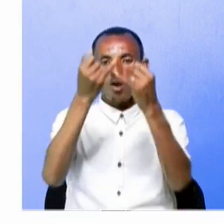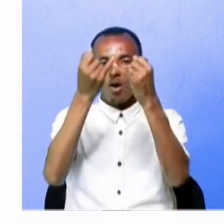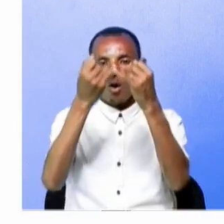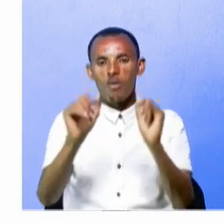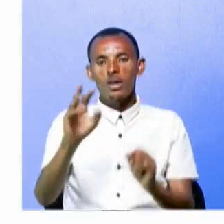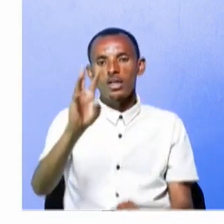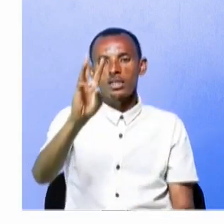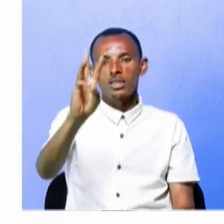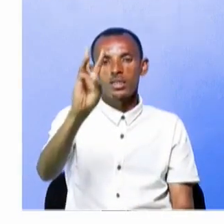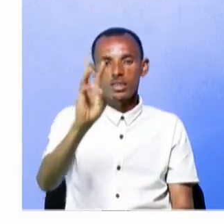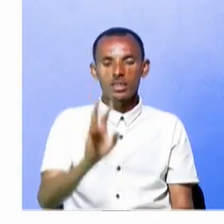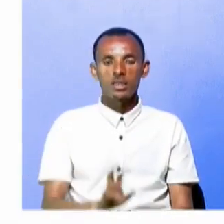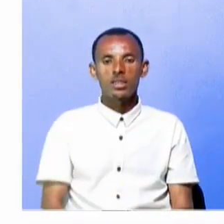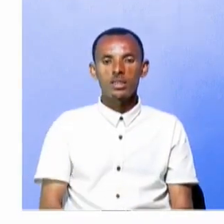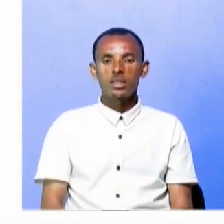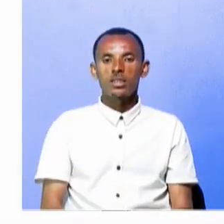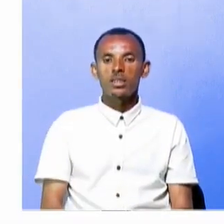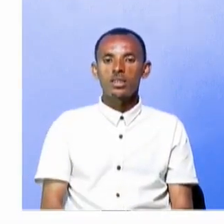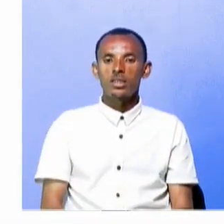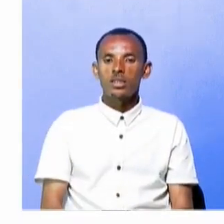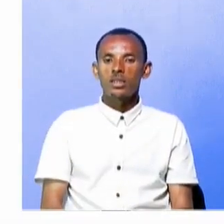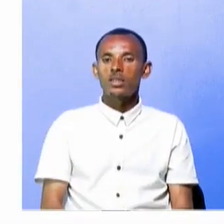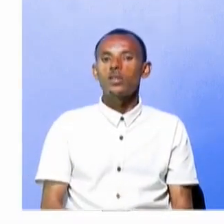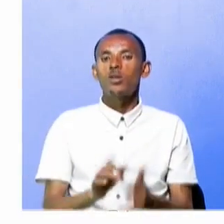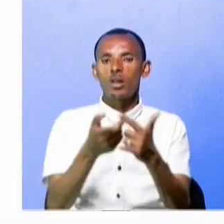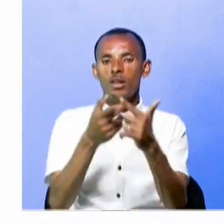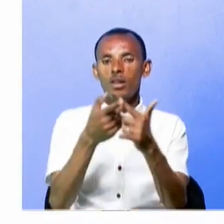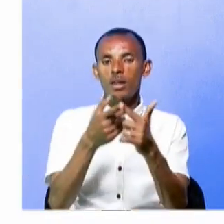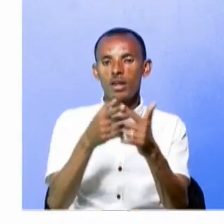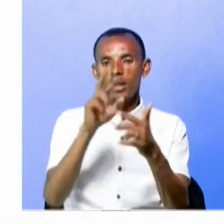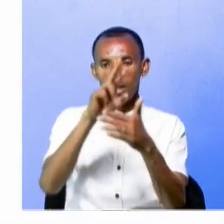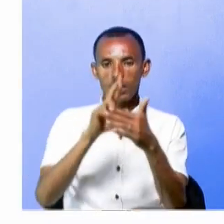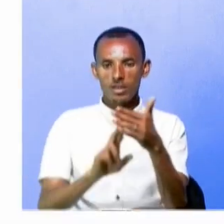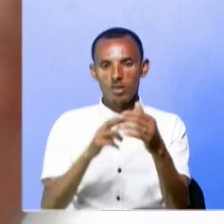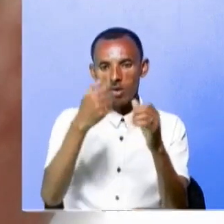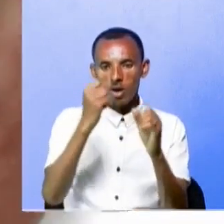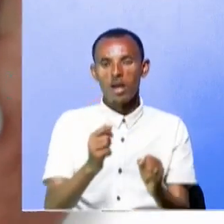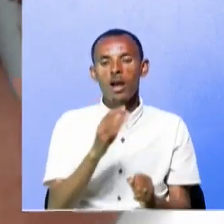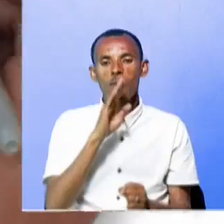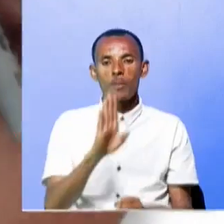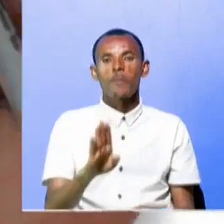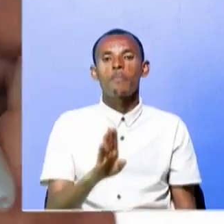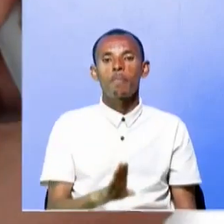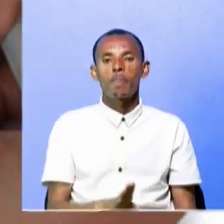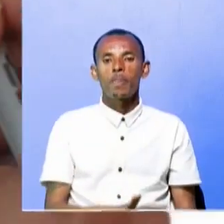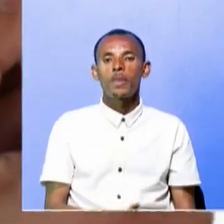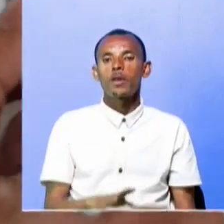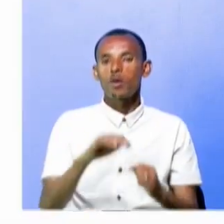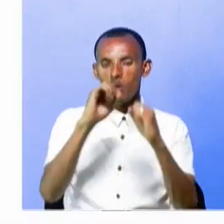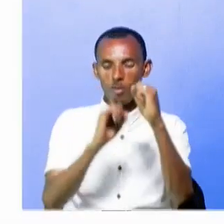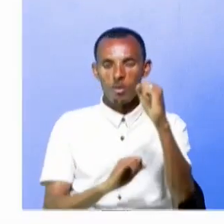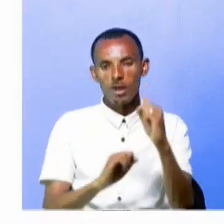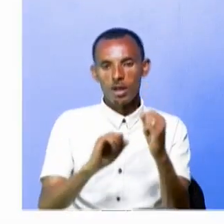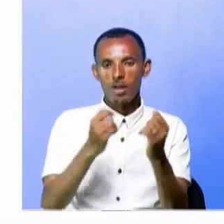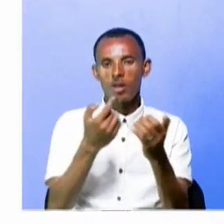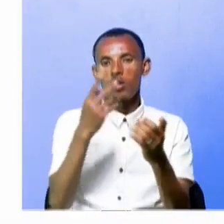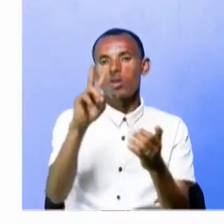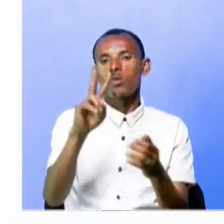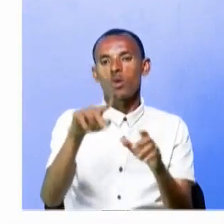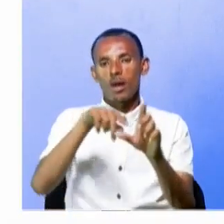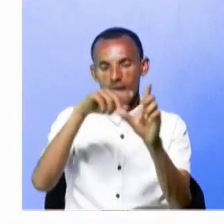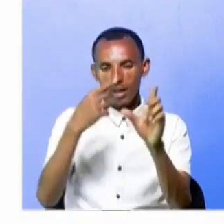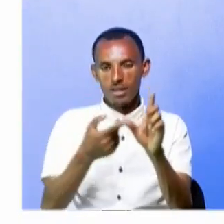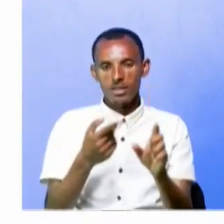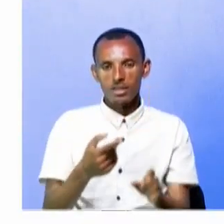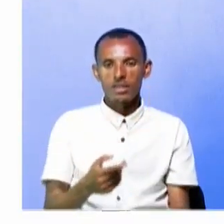3/6, okay, the second ratio can be, you can compare these two, okay? If you